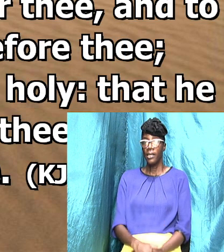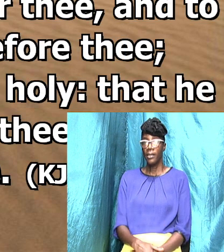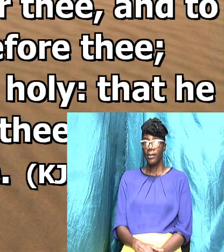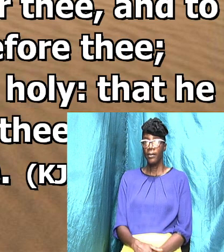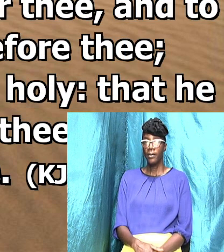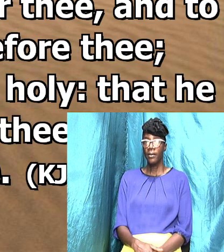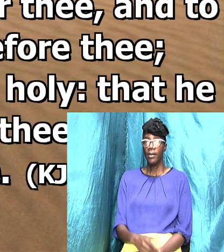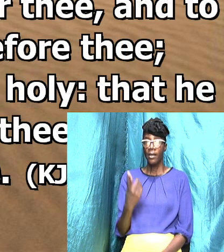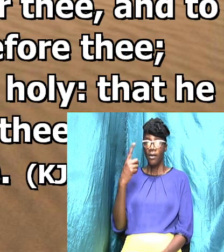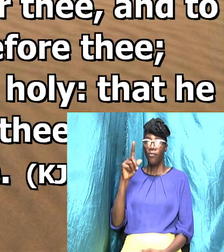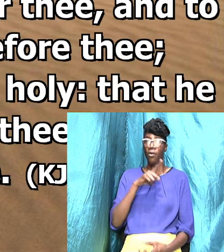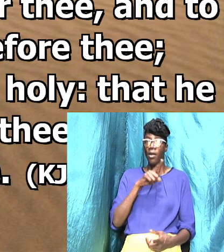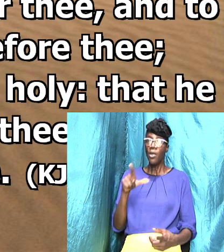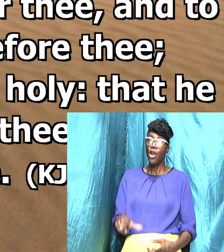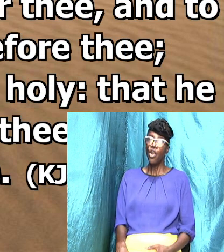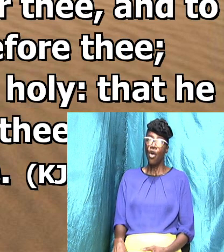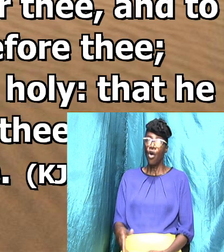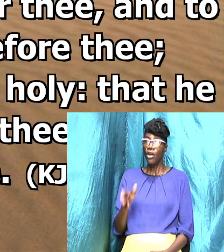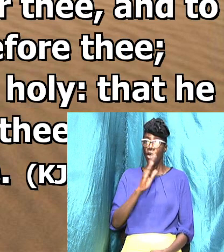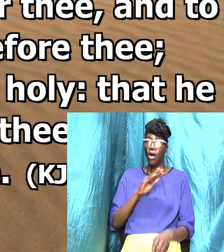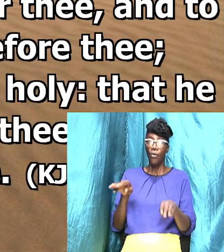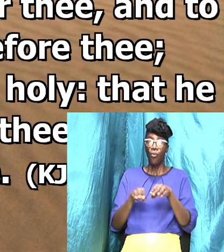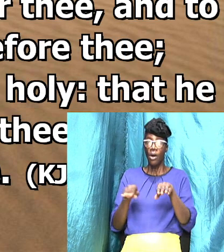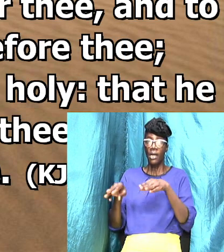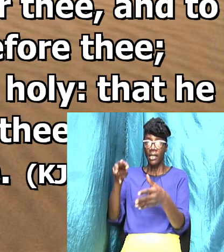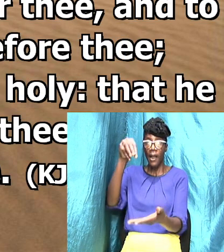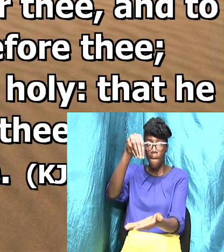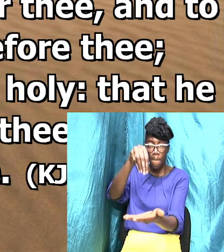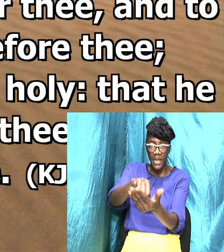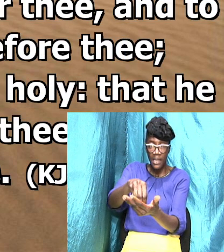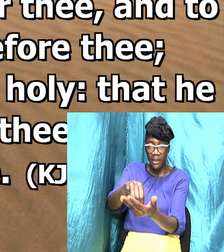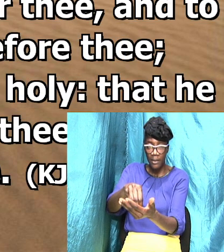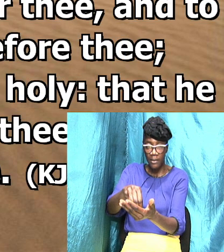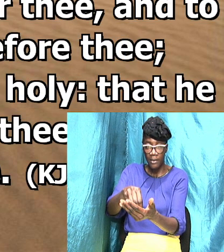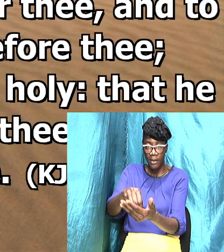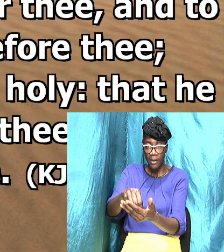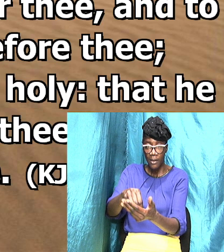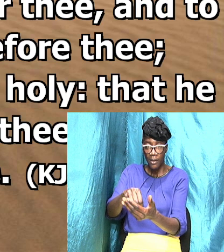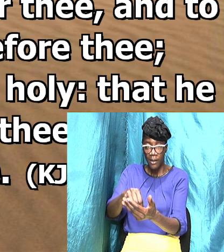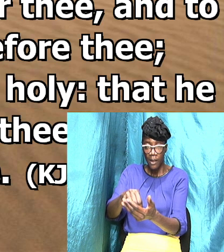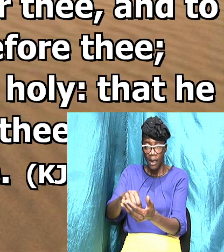It says, for the Lord thy God walketh in the midst of the camp. Look here.